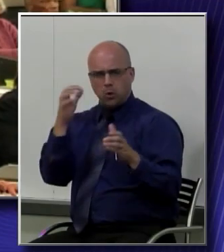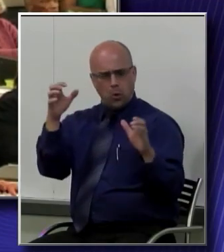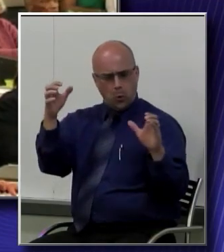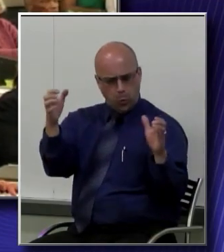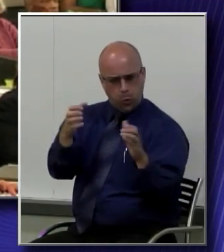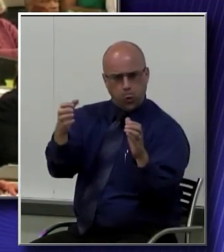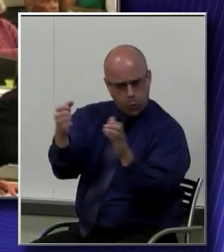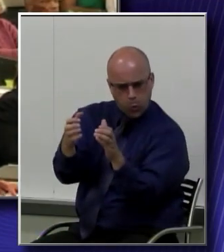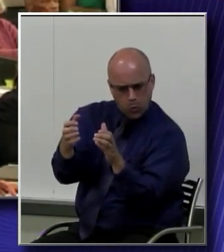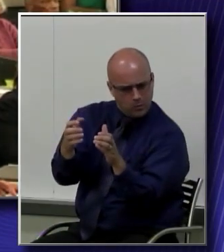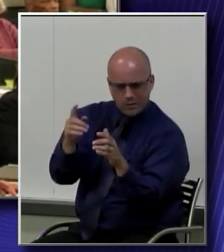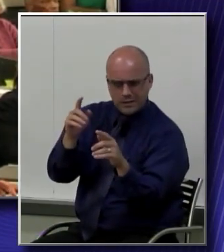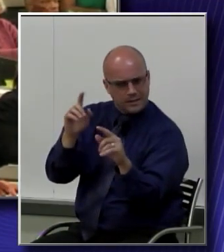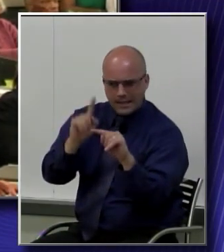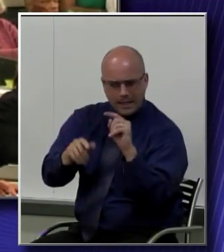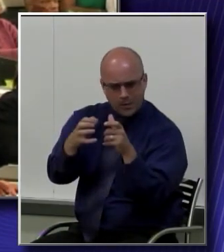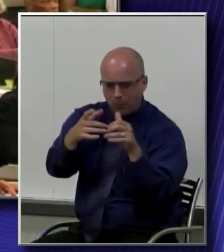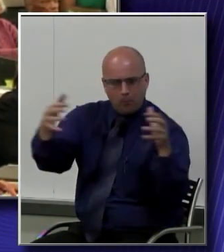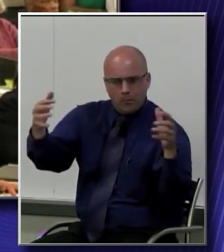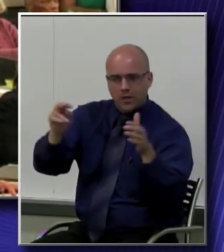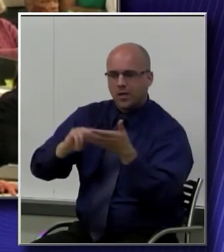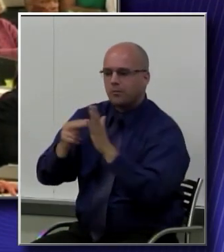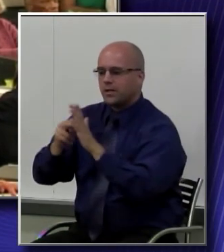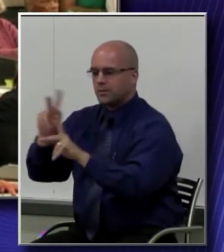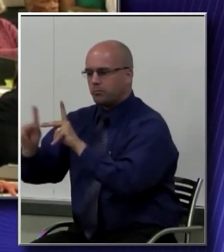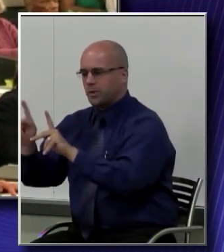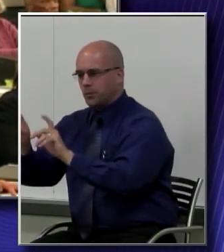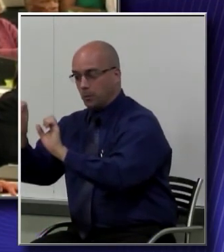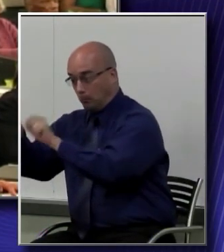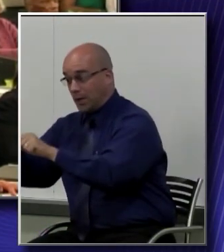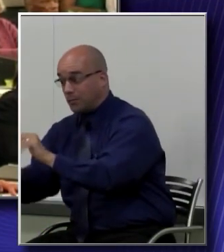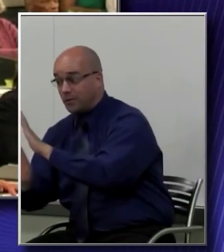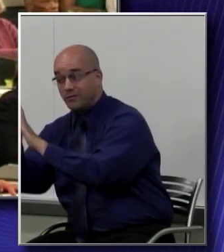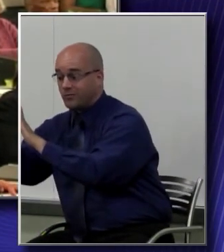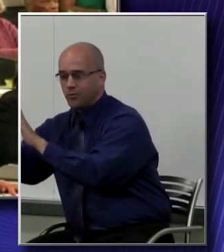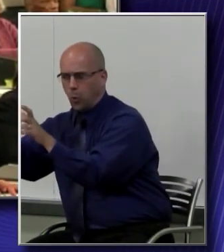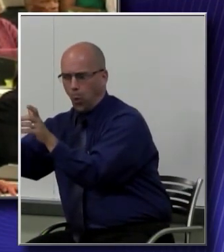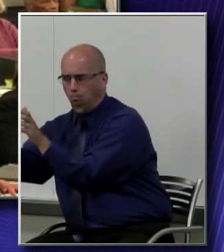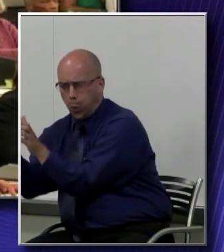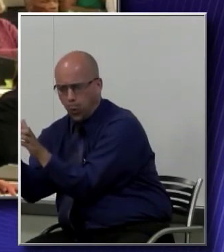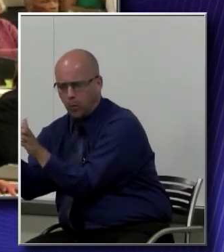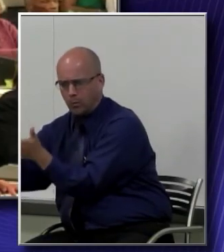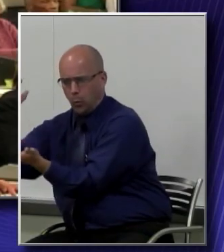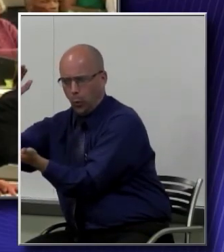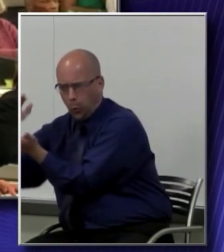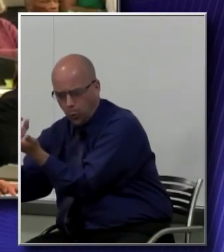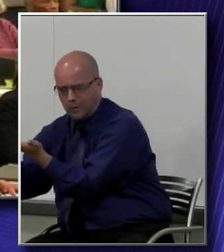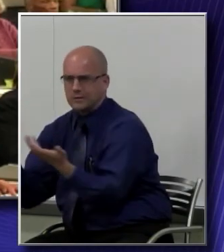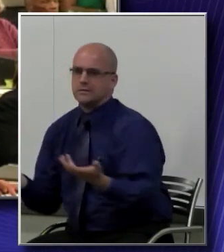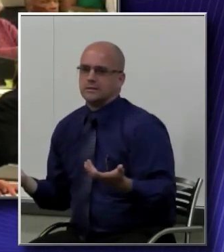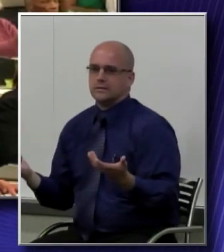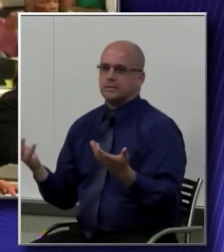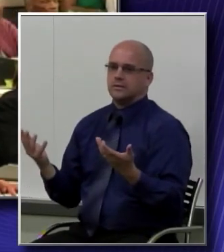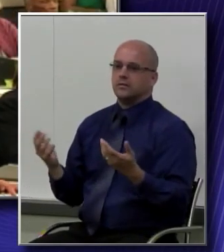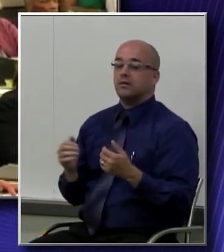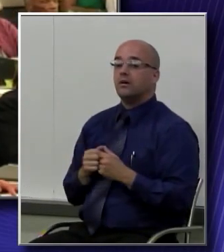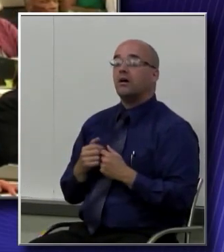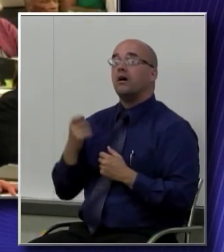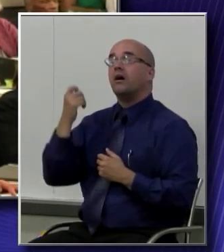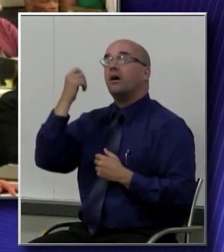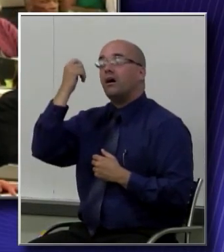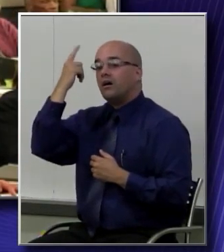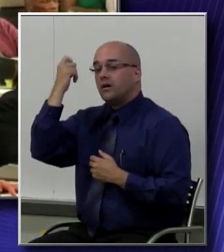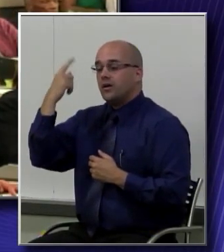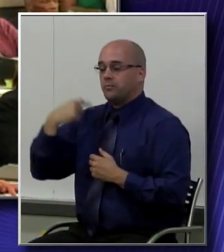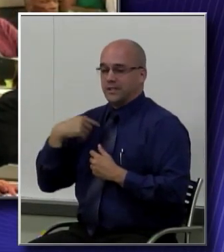the capacities of the population. However, although I'm a teaching faculty member, I